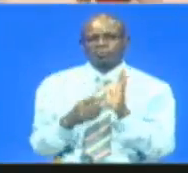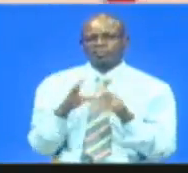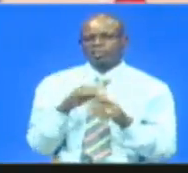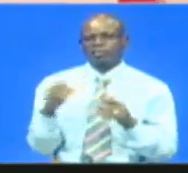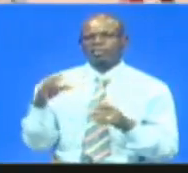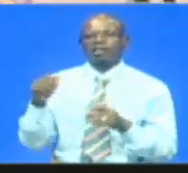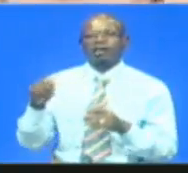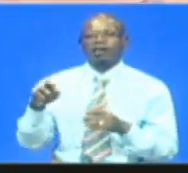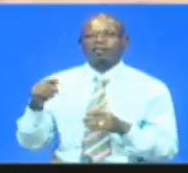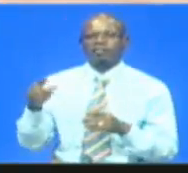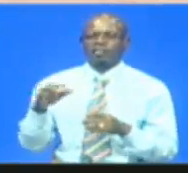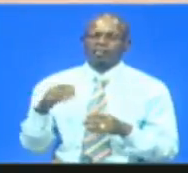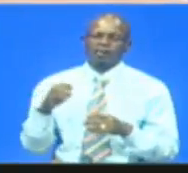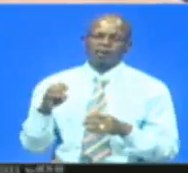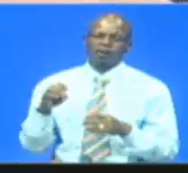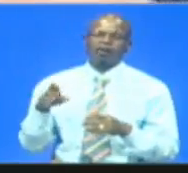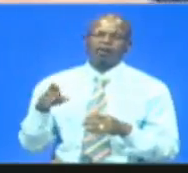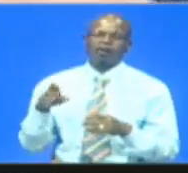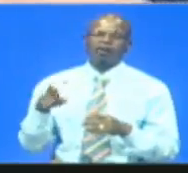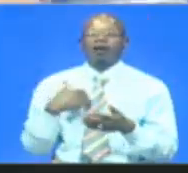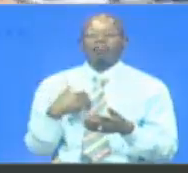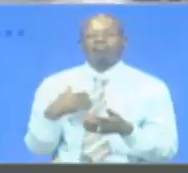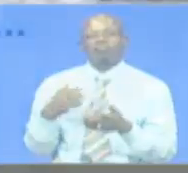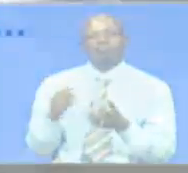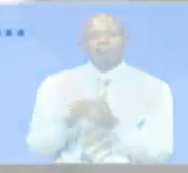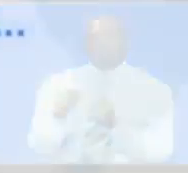with Robin Hood adding 15 points.